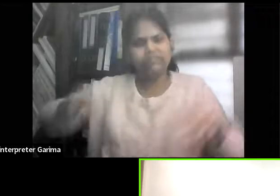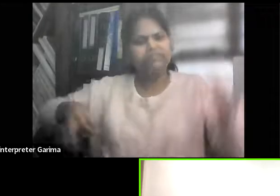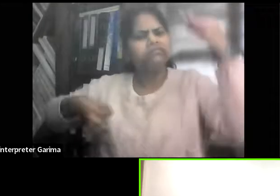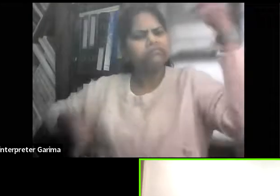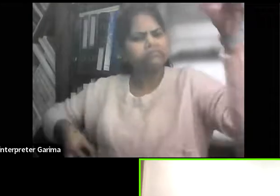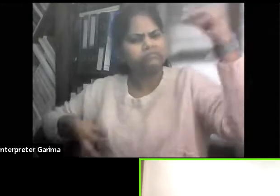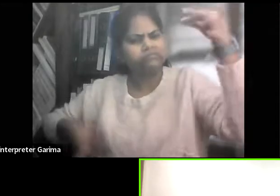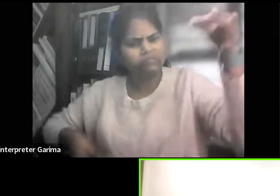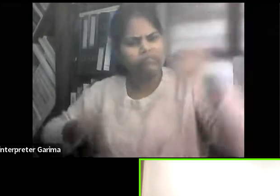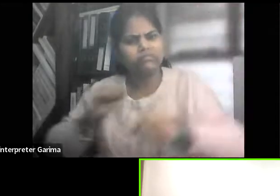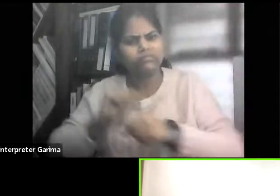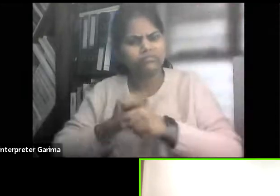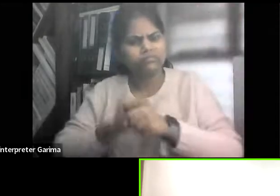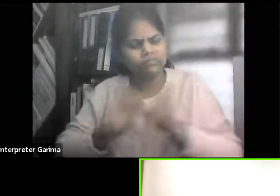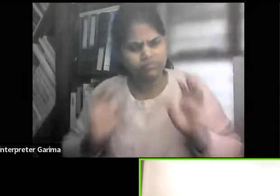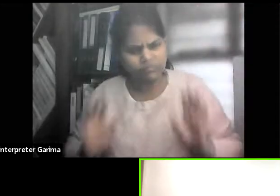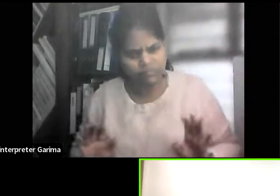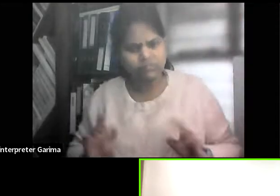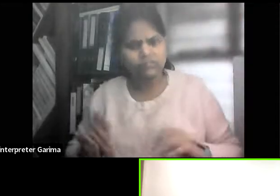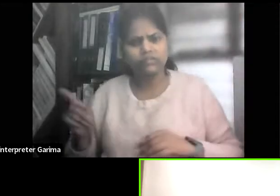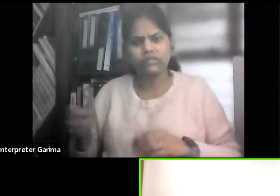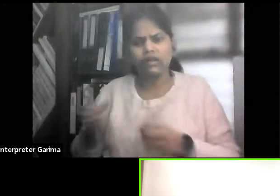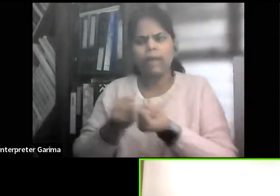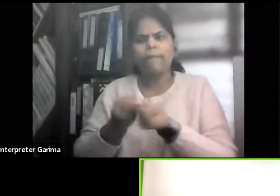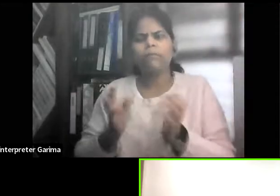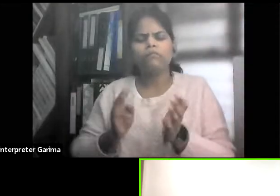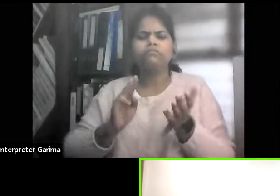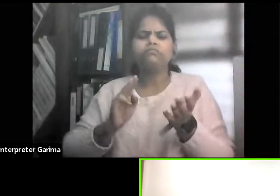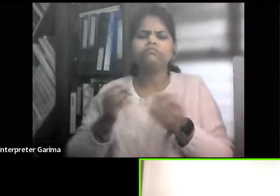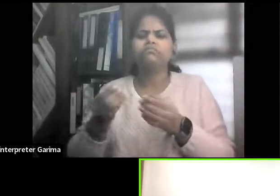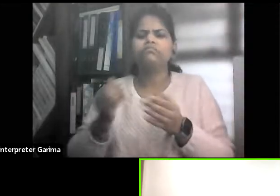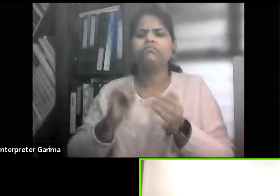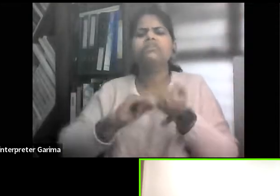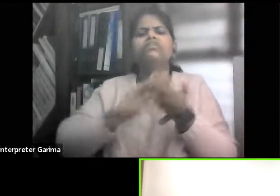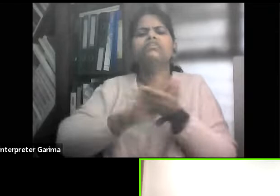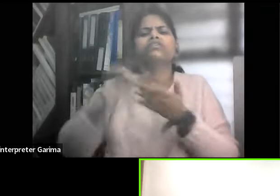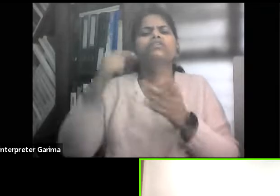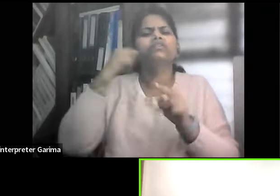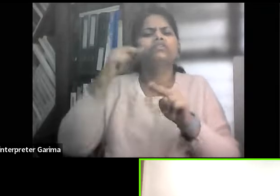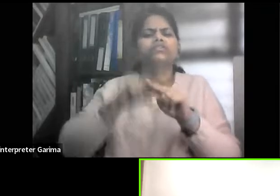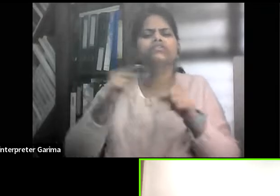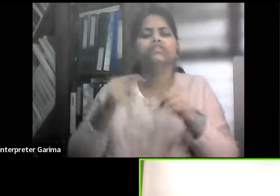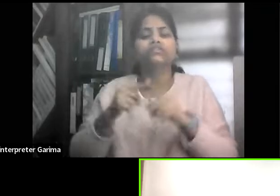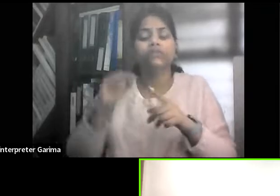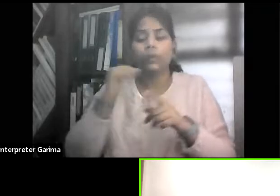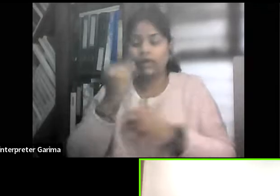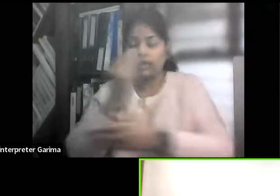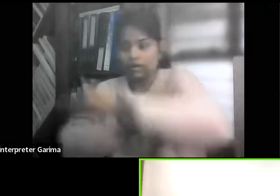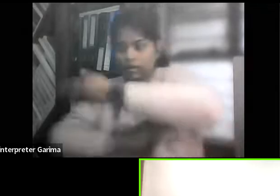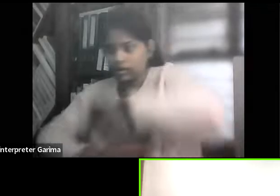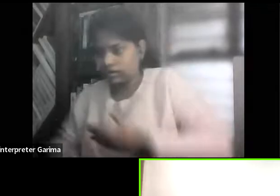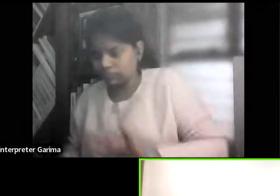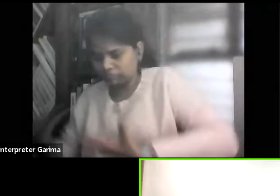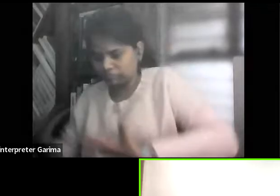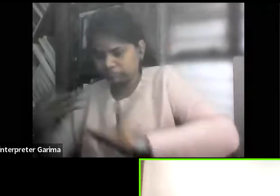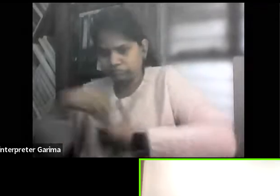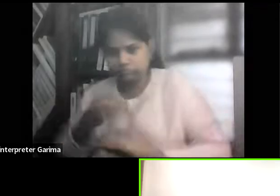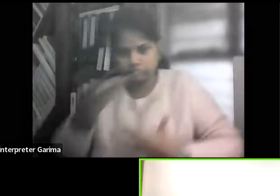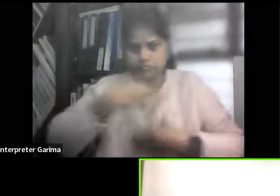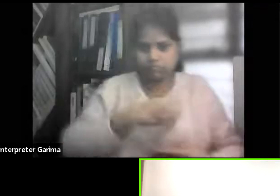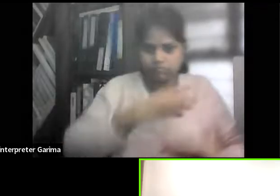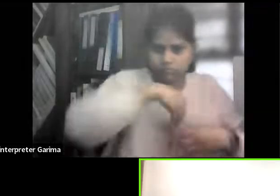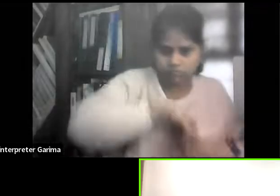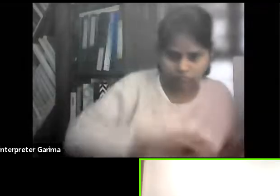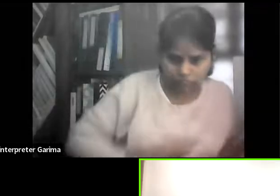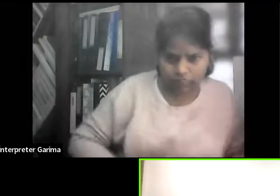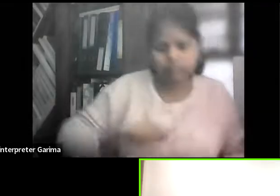there have been minor tectonic shifts in the way dancers with disability started to occupy the proscenium, expanding the scope for inclusive space